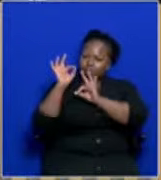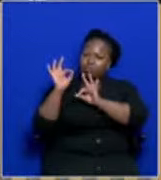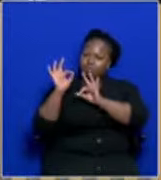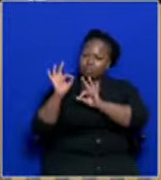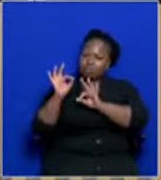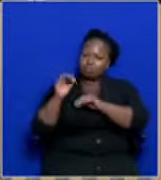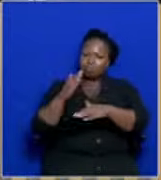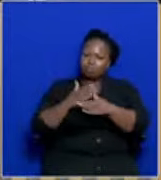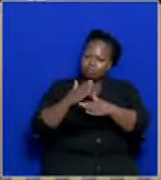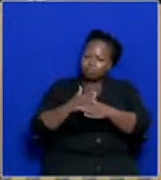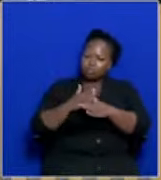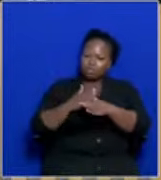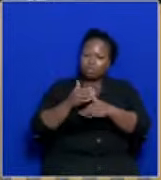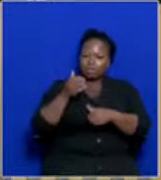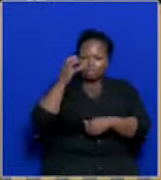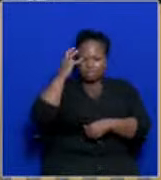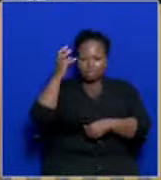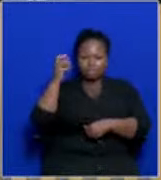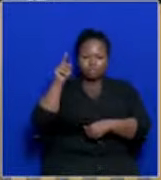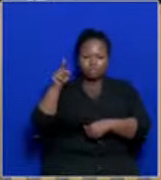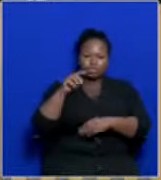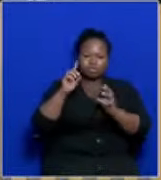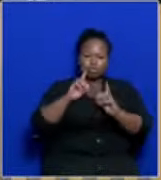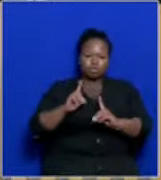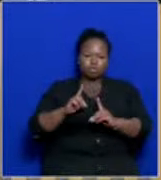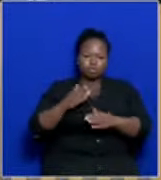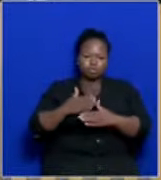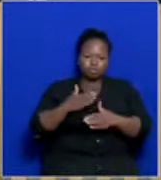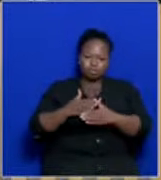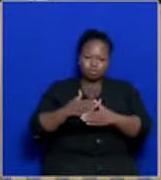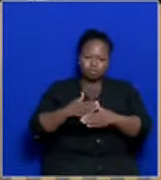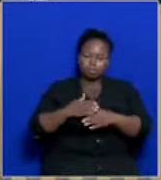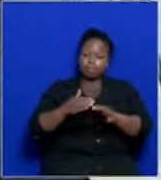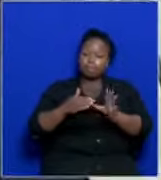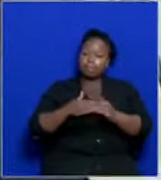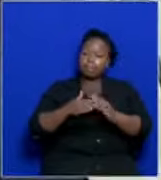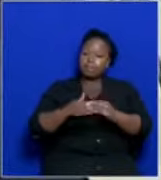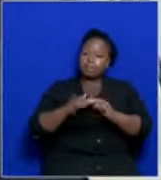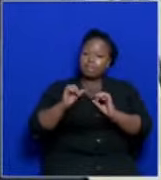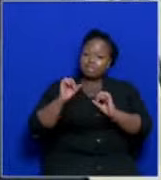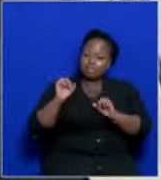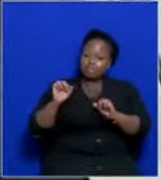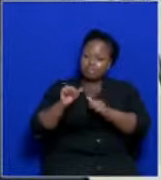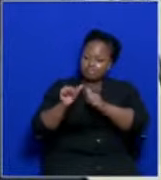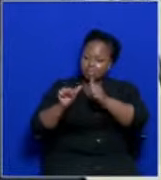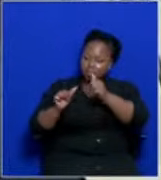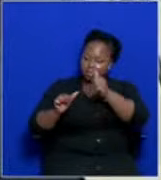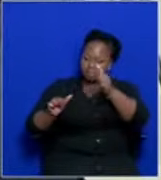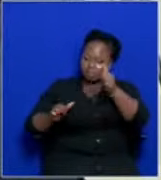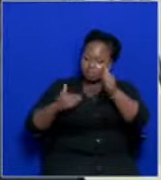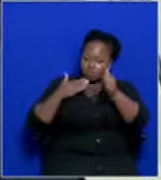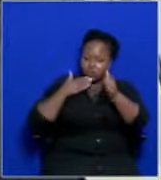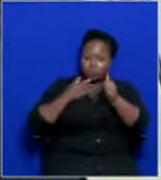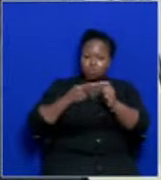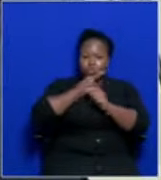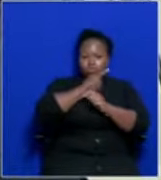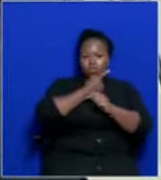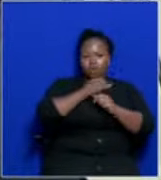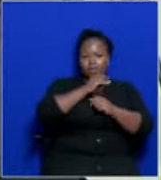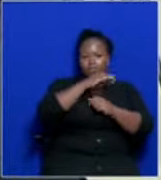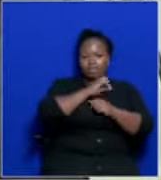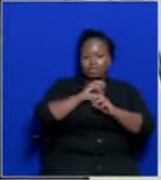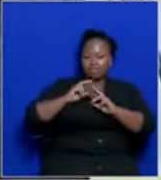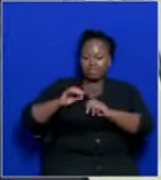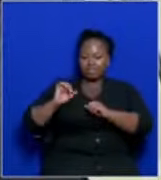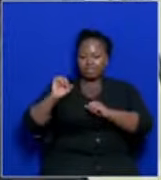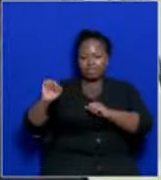of specialized operation, where members of his unit are the subject of IPID investigation, and